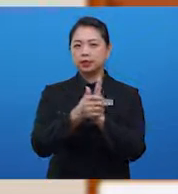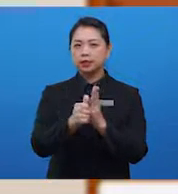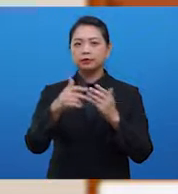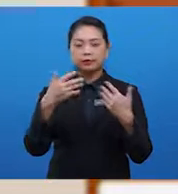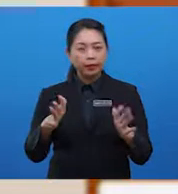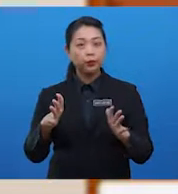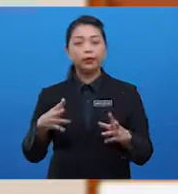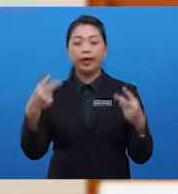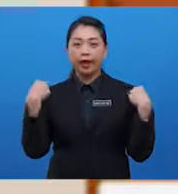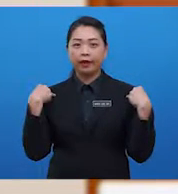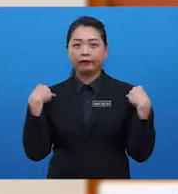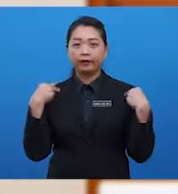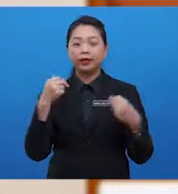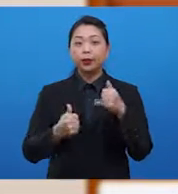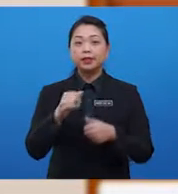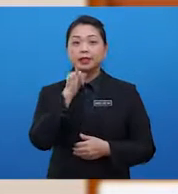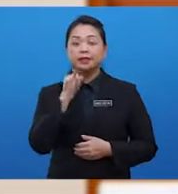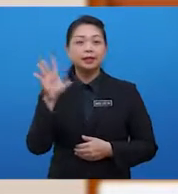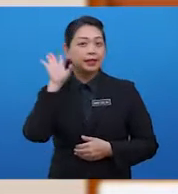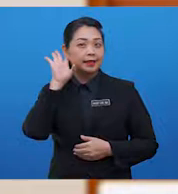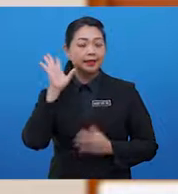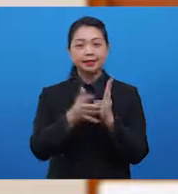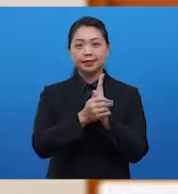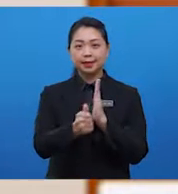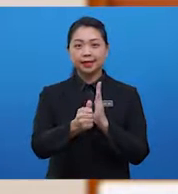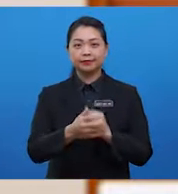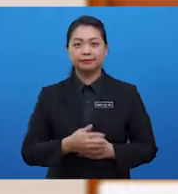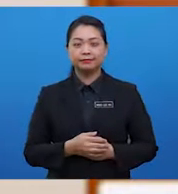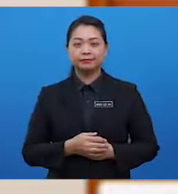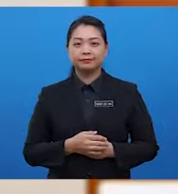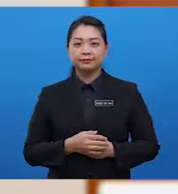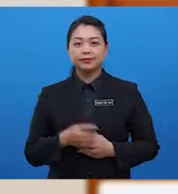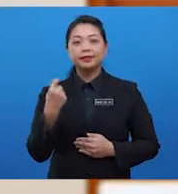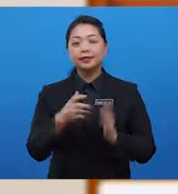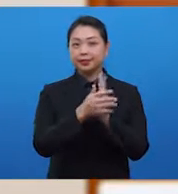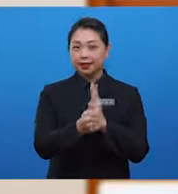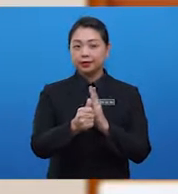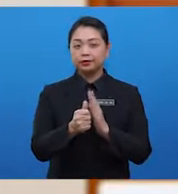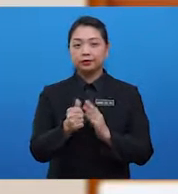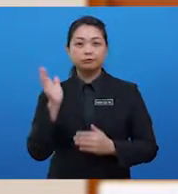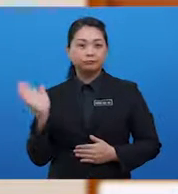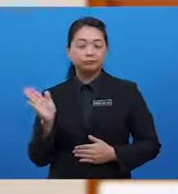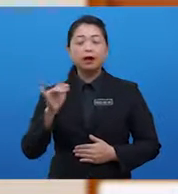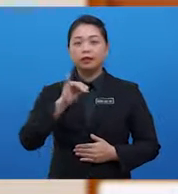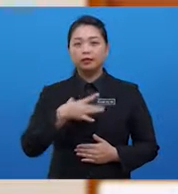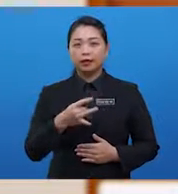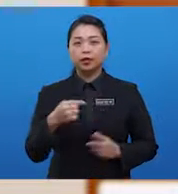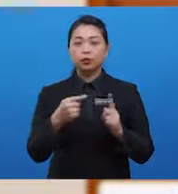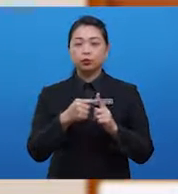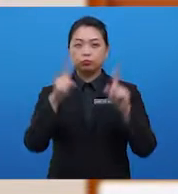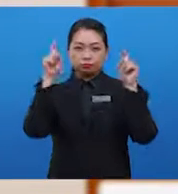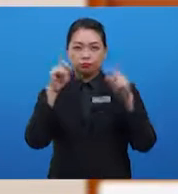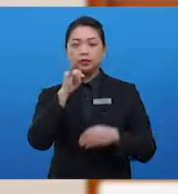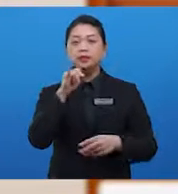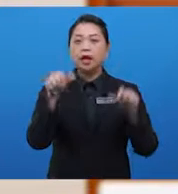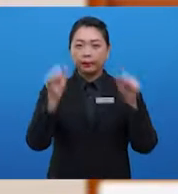already have, which is the listening skill. The skill that I would like to highlight to you today is